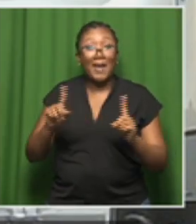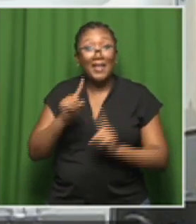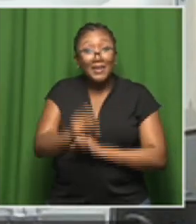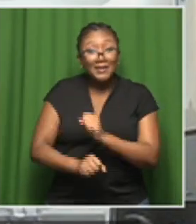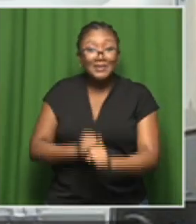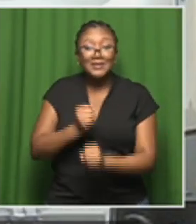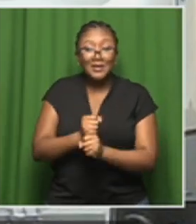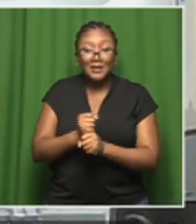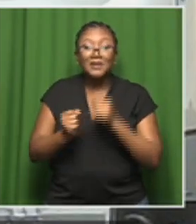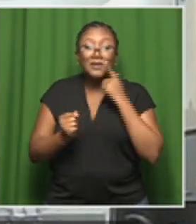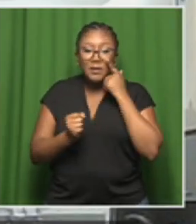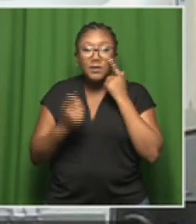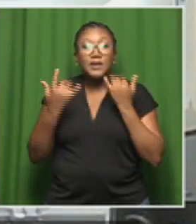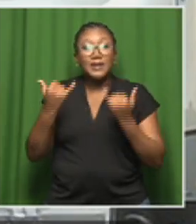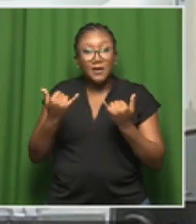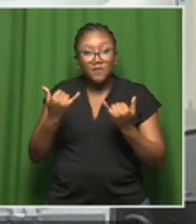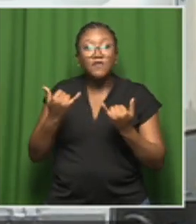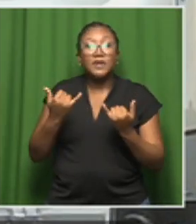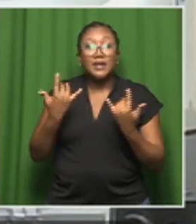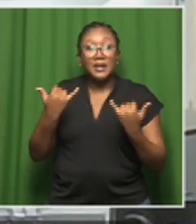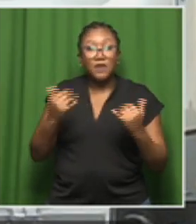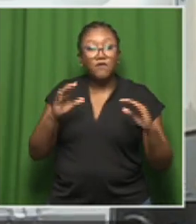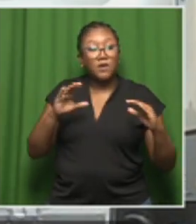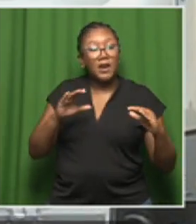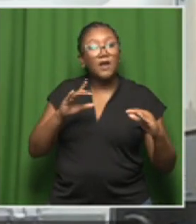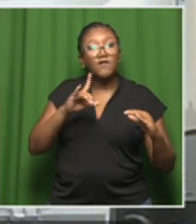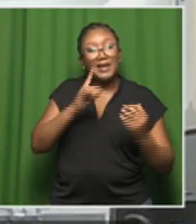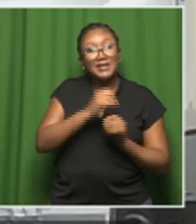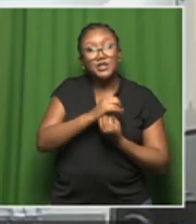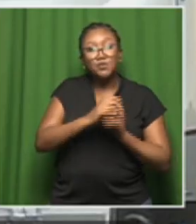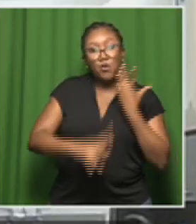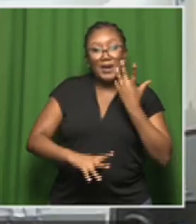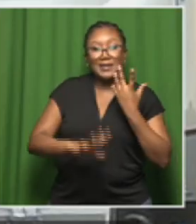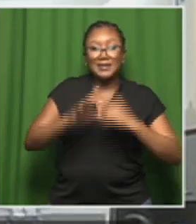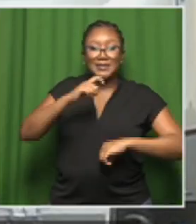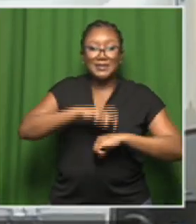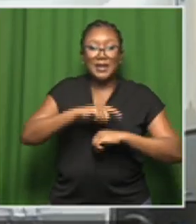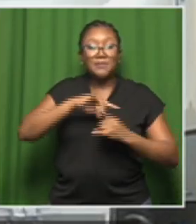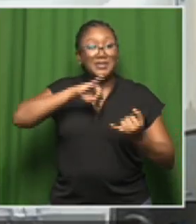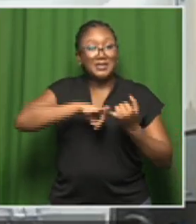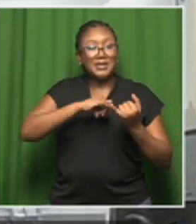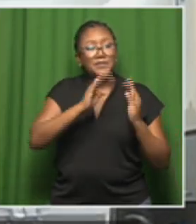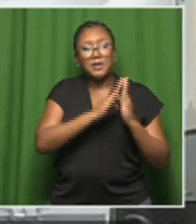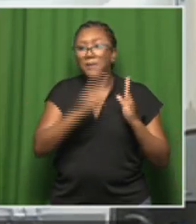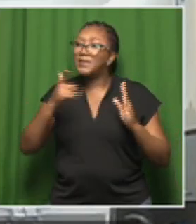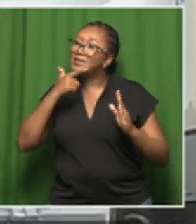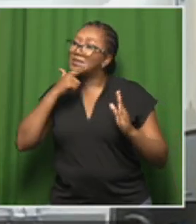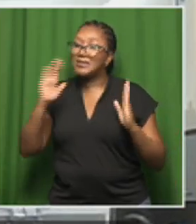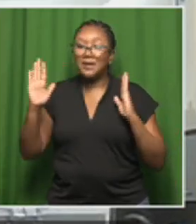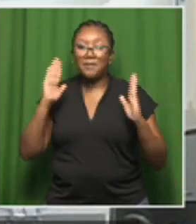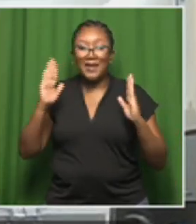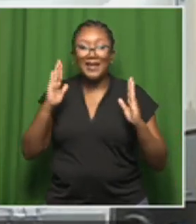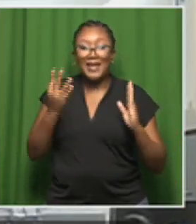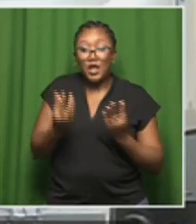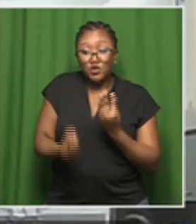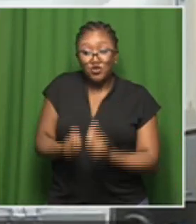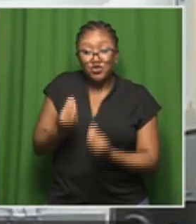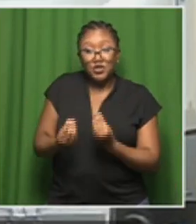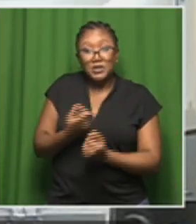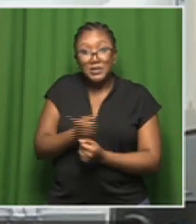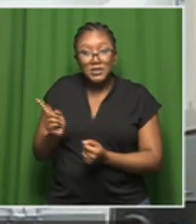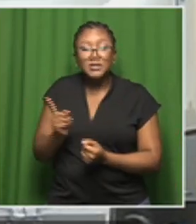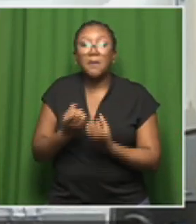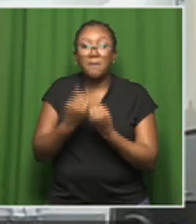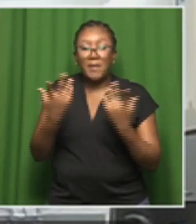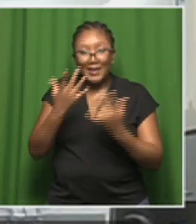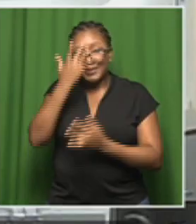when the seasonal rubella happened in springtime, as it normally does, there were many children who entered this year without antibodies to rubella,